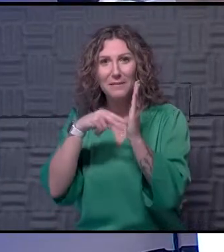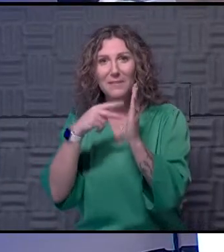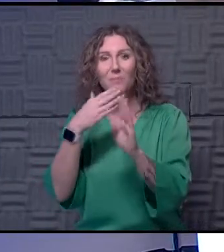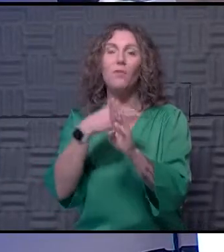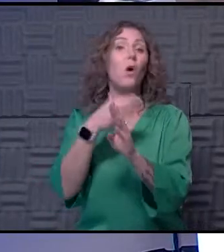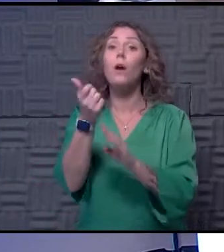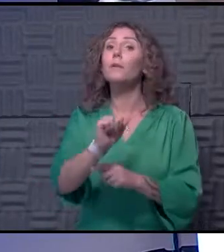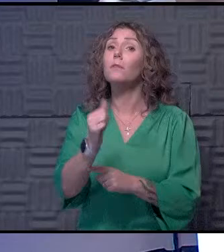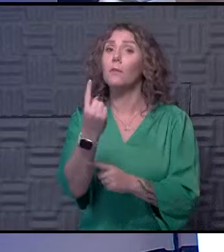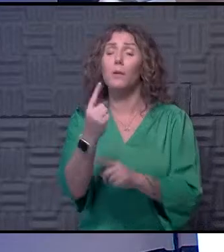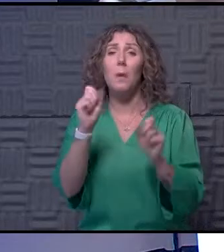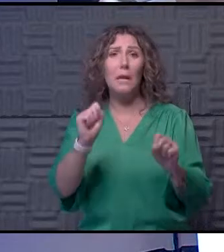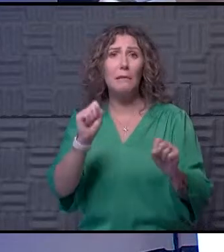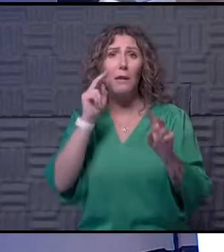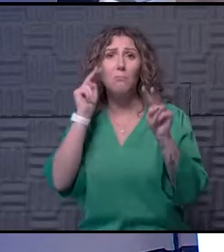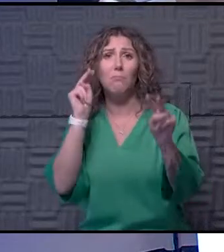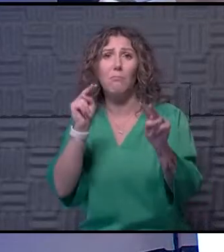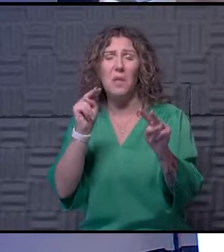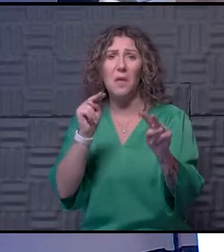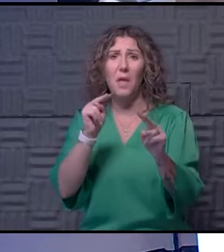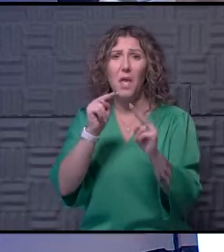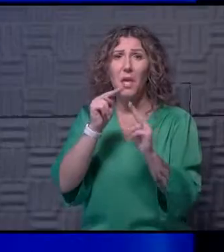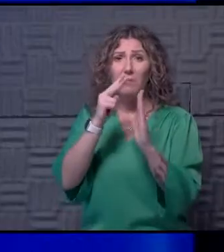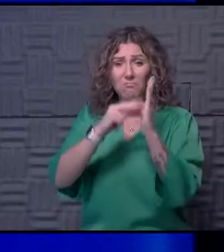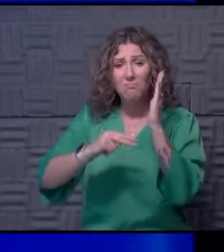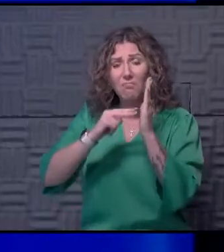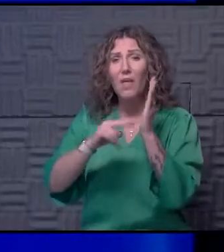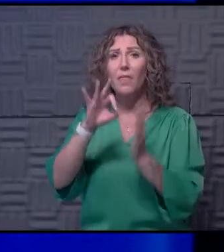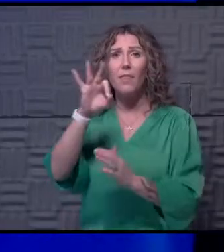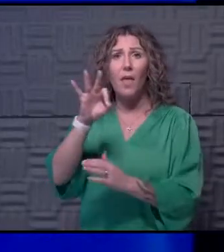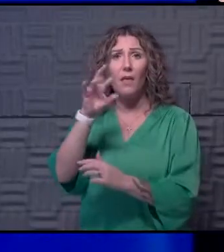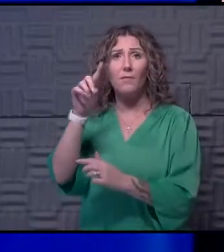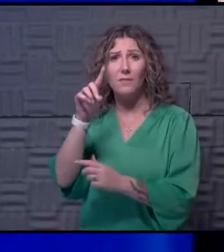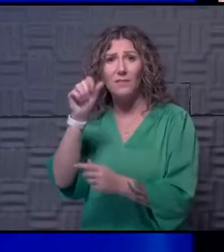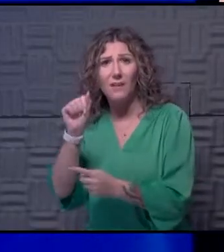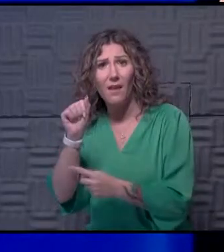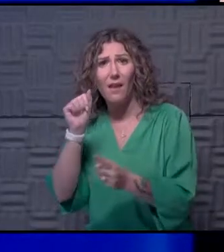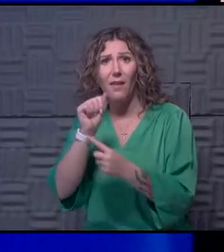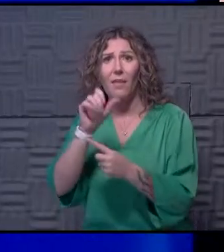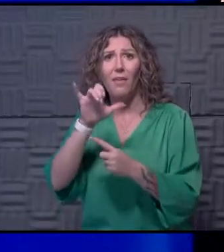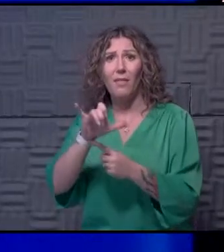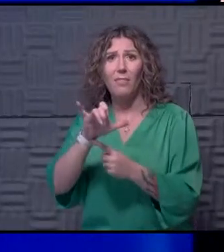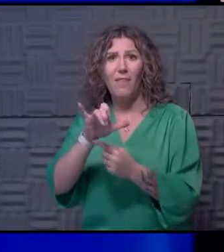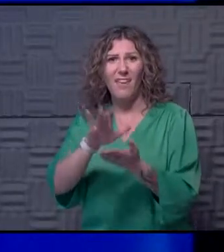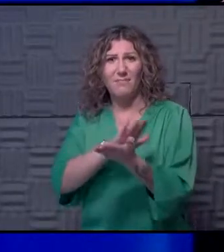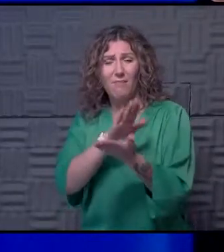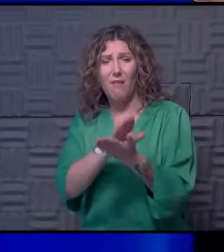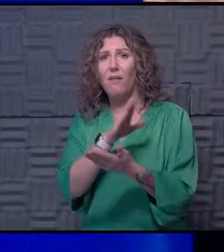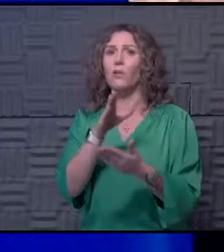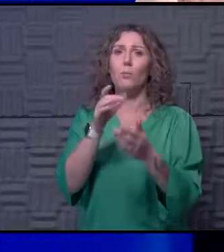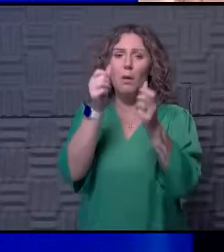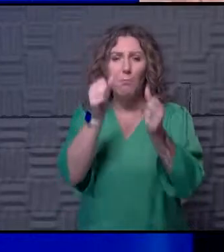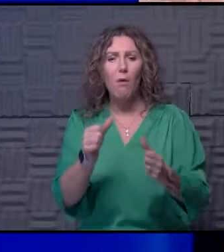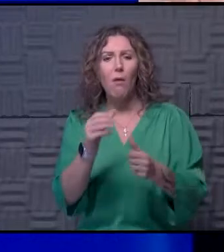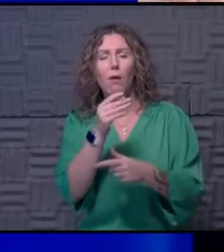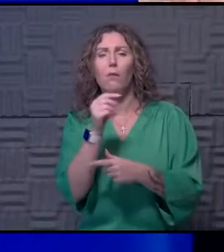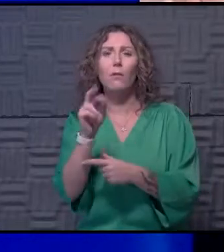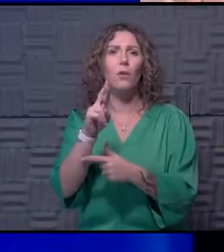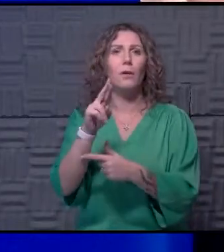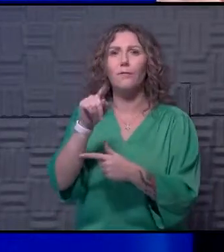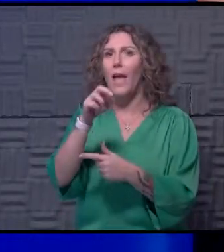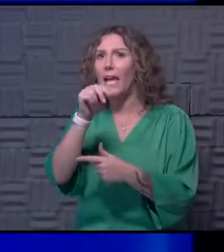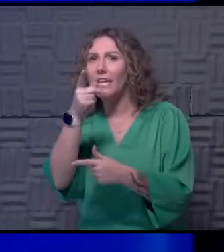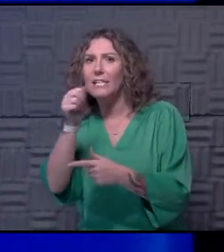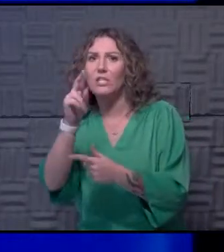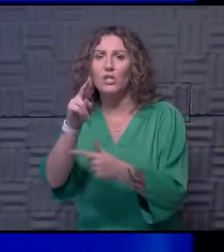can see it because you can go look at the FDA document online. It's very long. You can read the Pfizer document. It's even longer. Or you can look at the New England Journal of Medicine